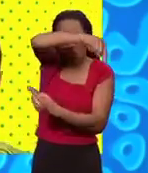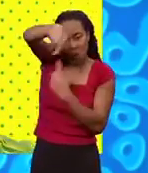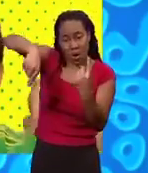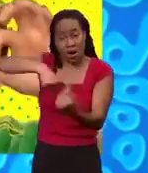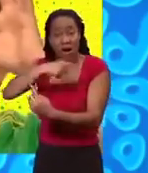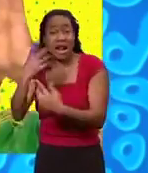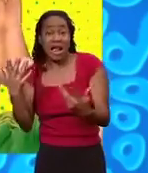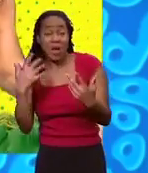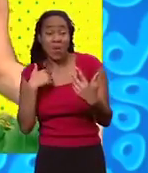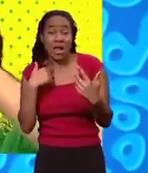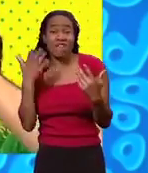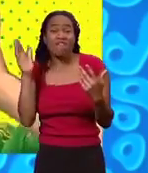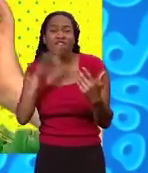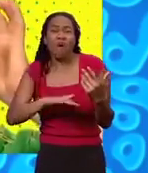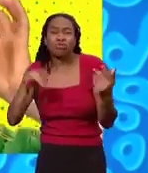were aliens.